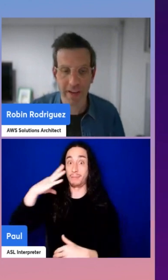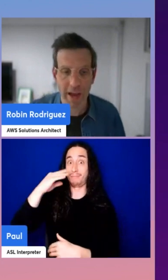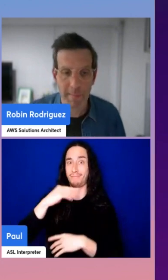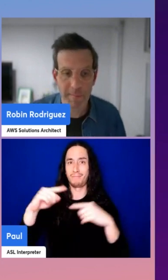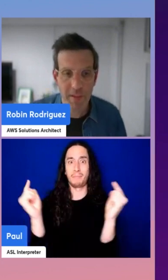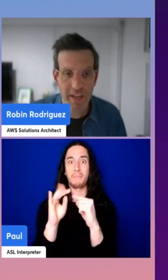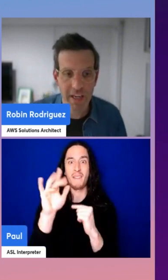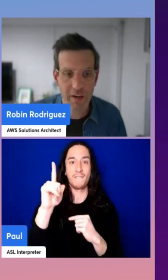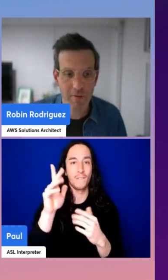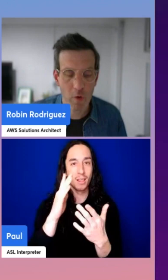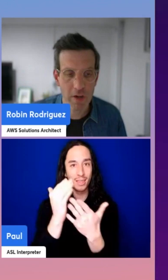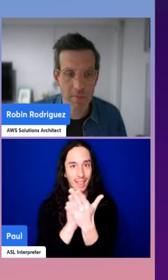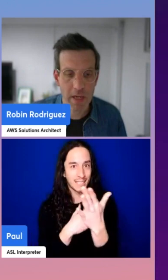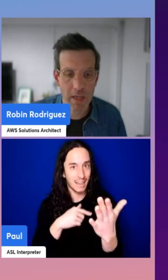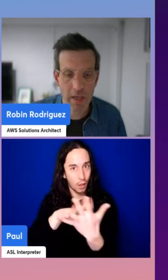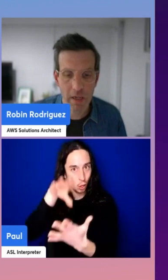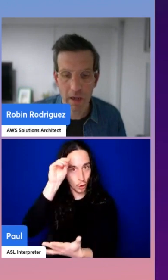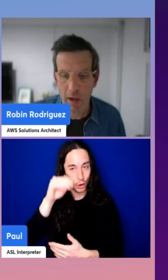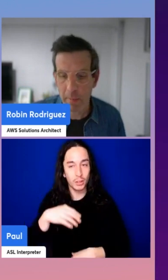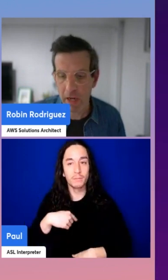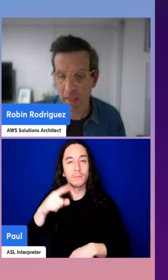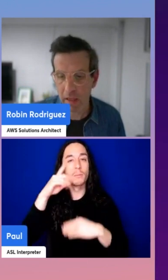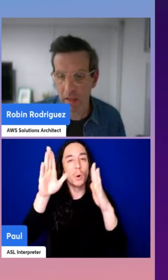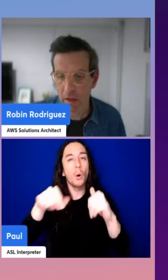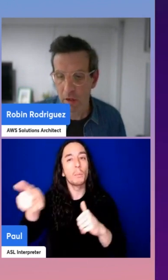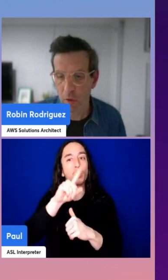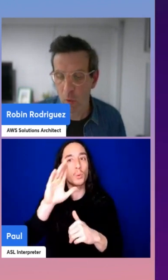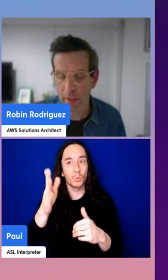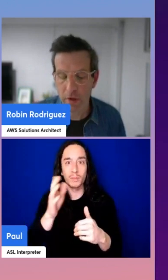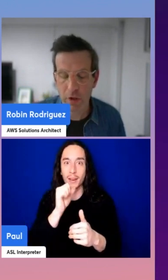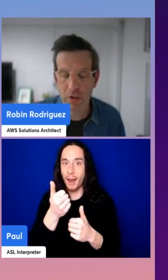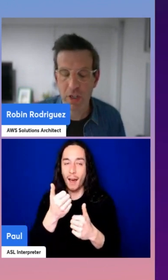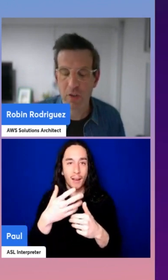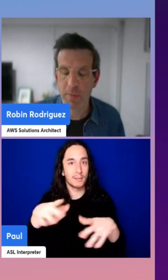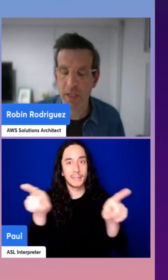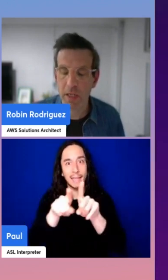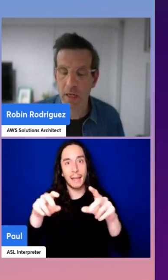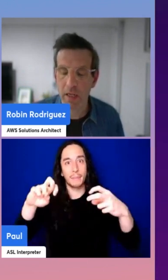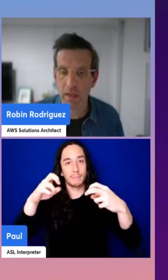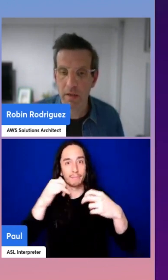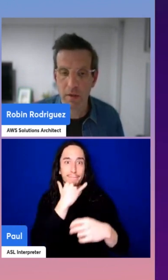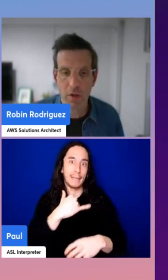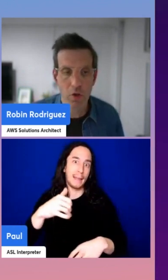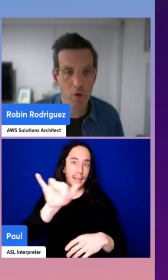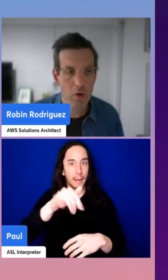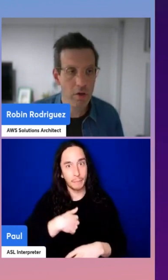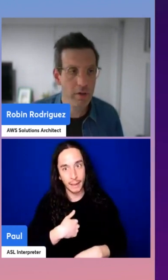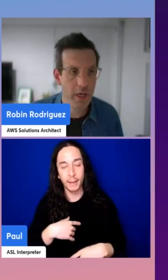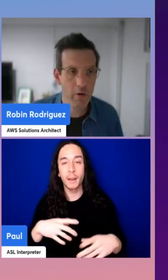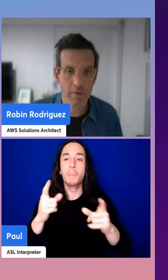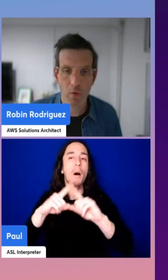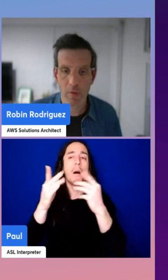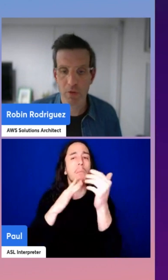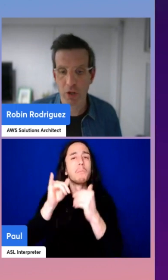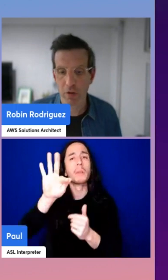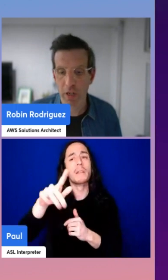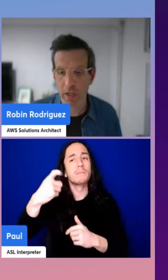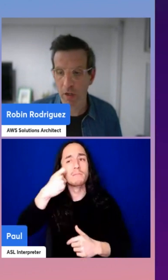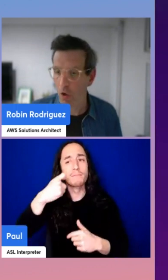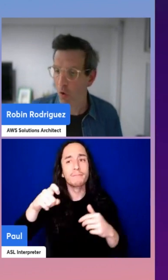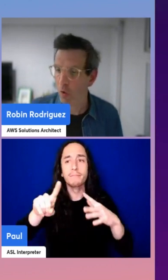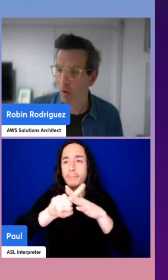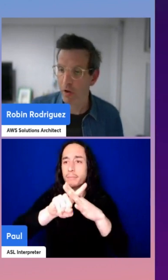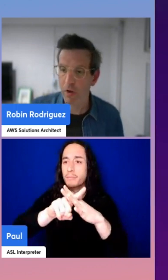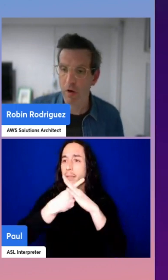you can avoid making. But I think, whether you're just beginning your Terraform